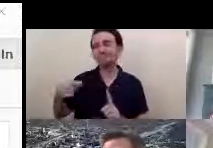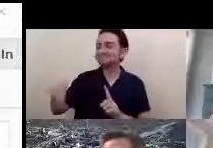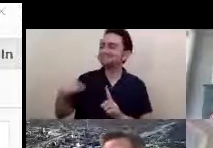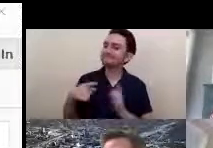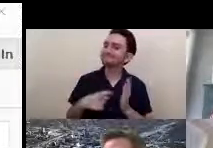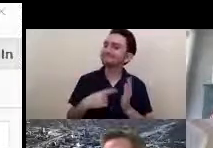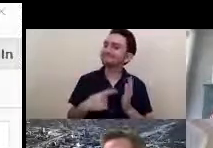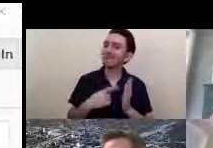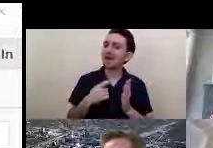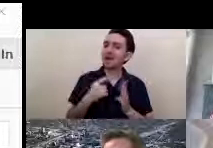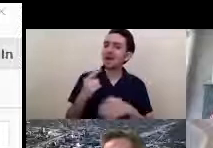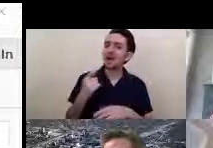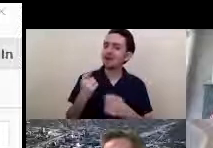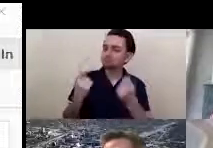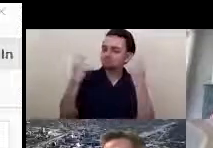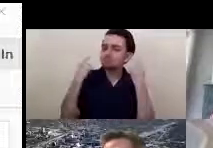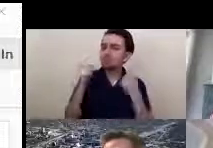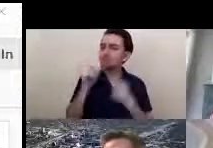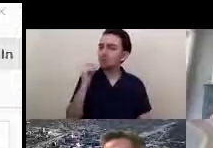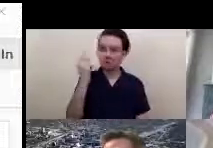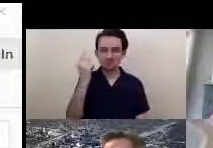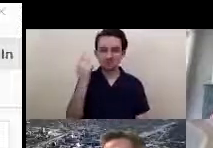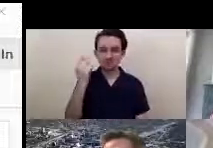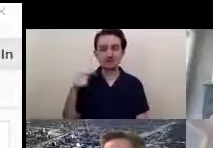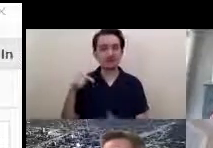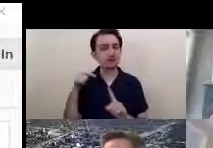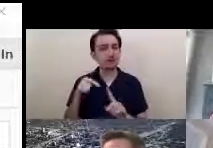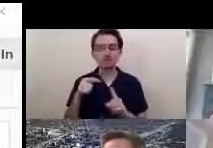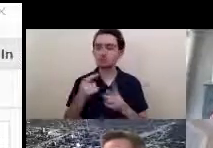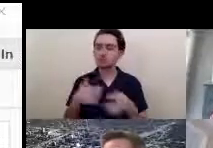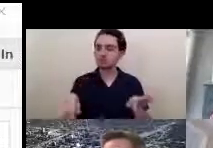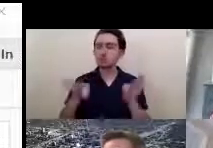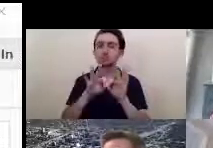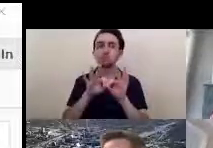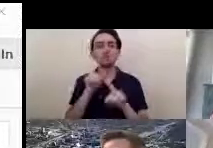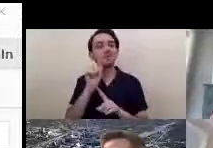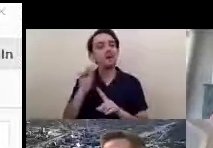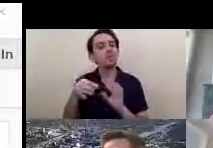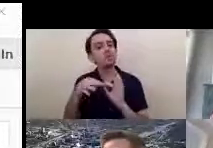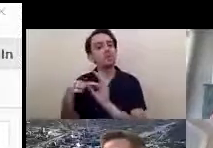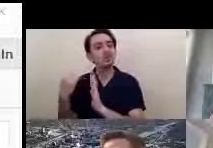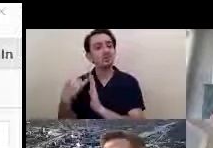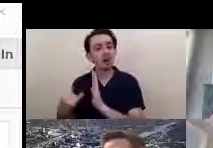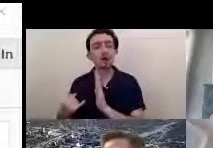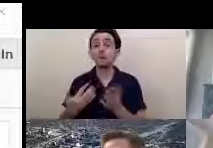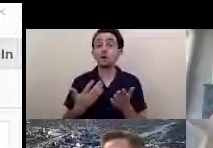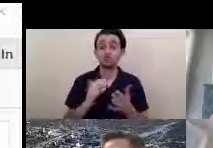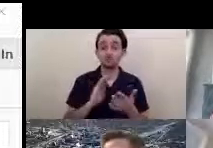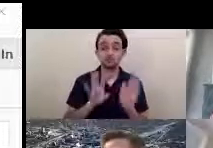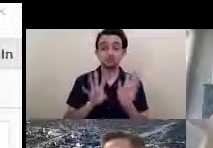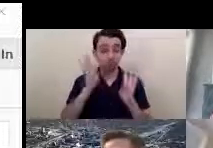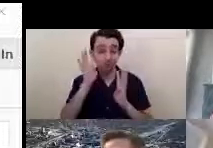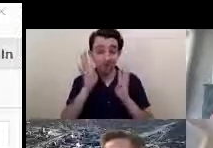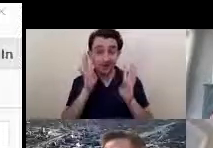an incredibly important way for us to create jobs within the community. This is an incredibly important part of